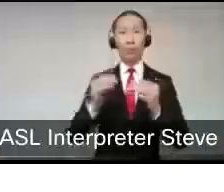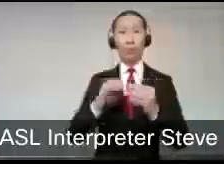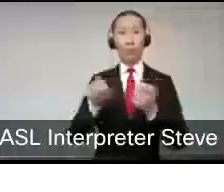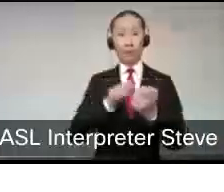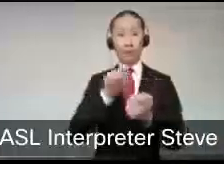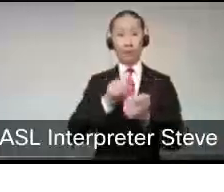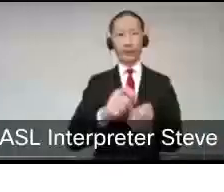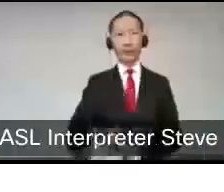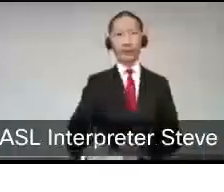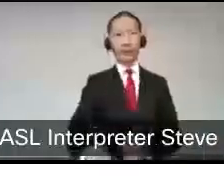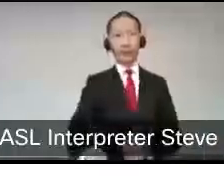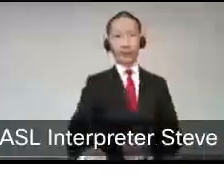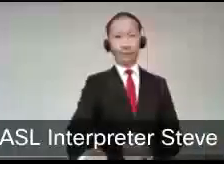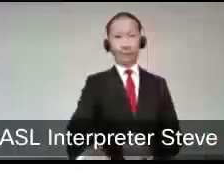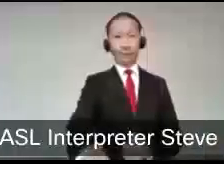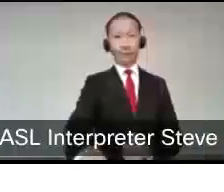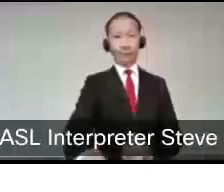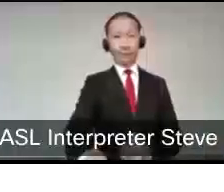specifics.